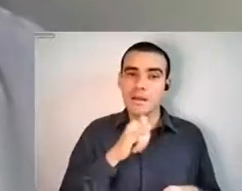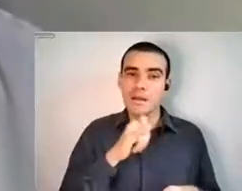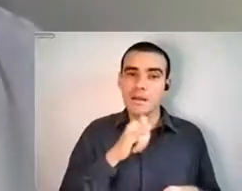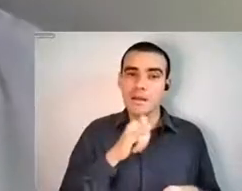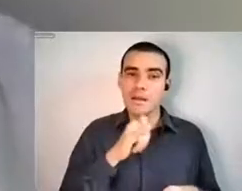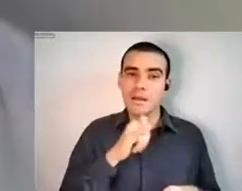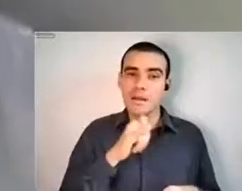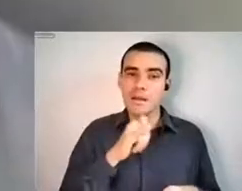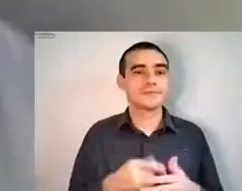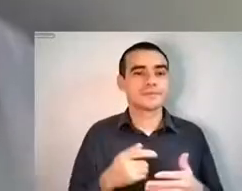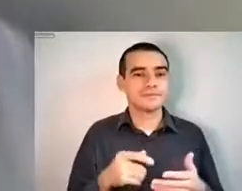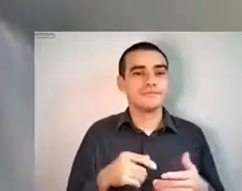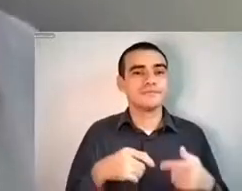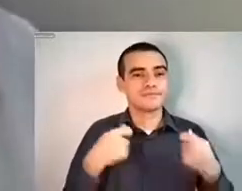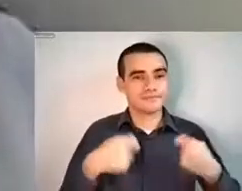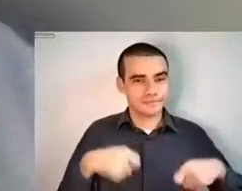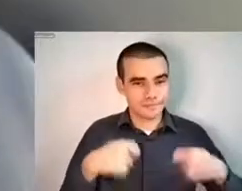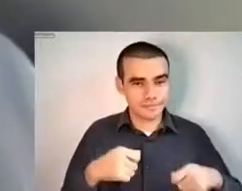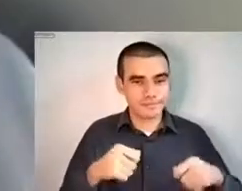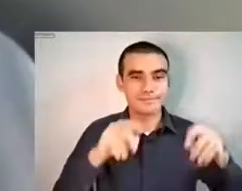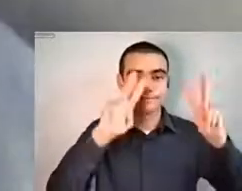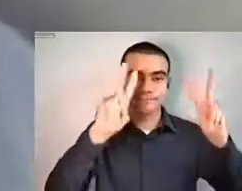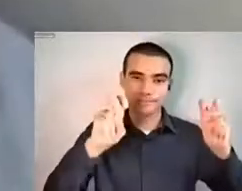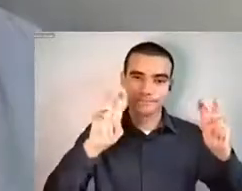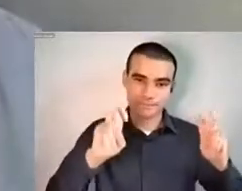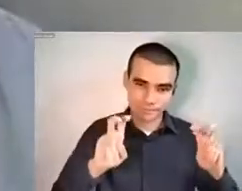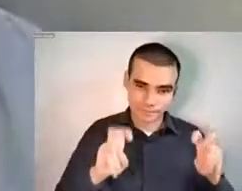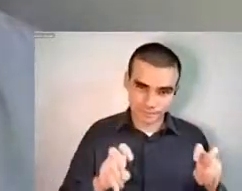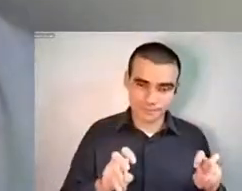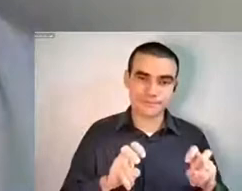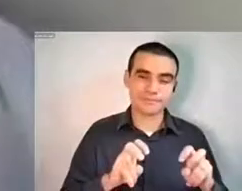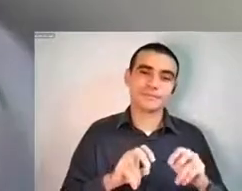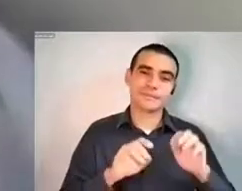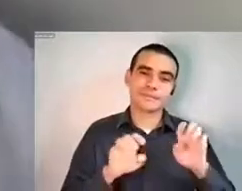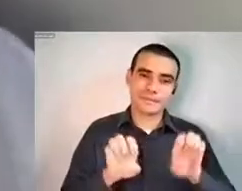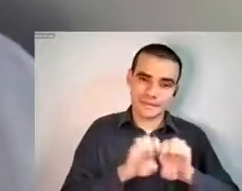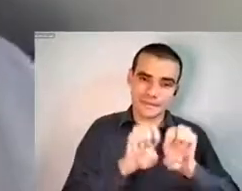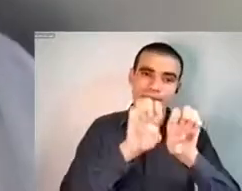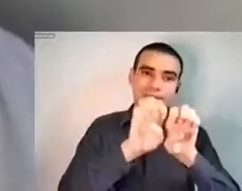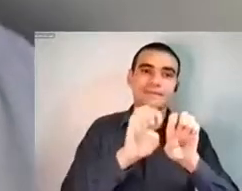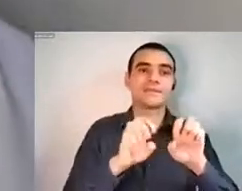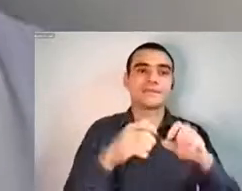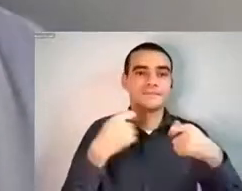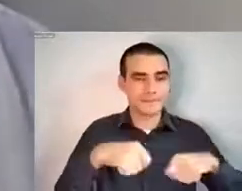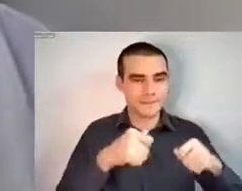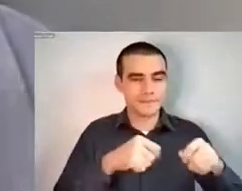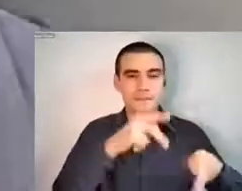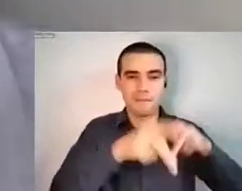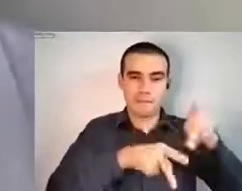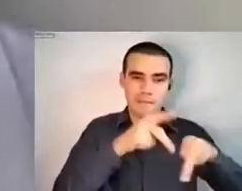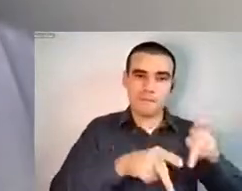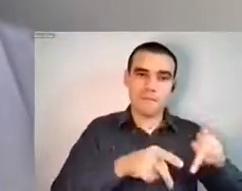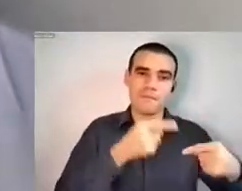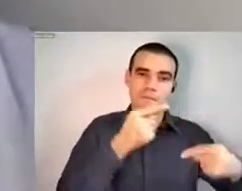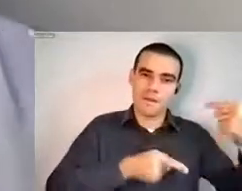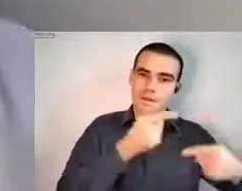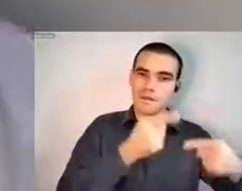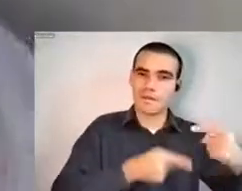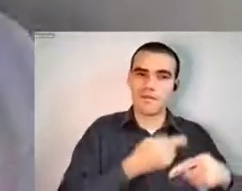production center. These matters of basic infrastructure, we have to deal with public policies.